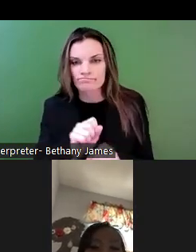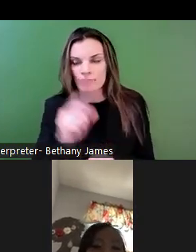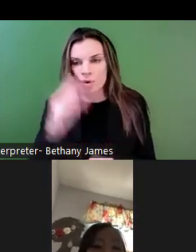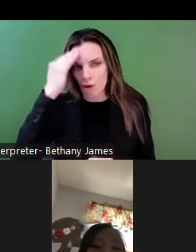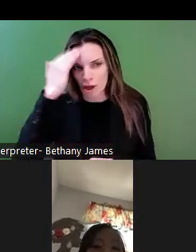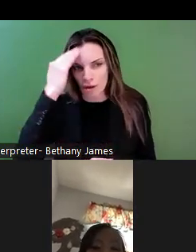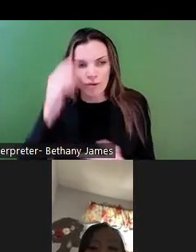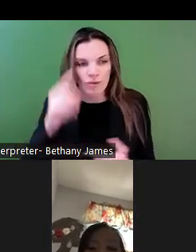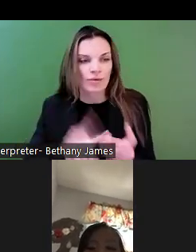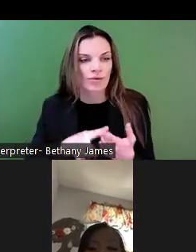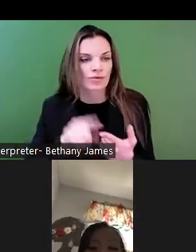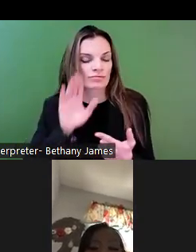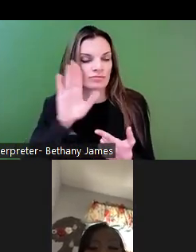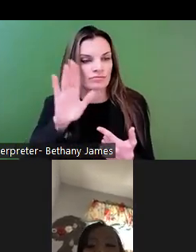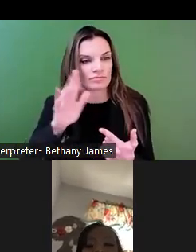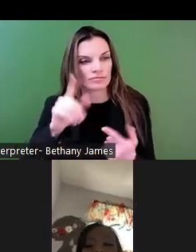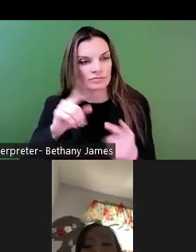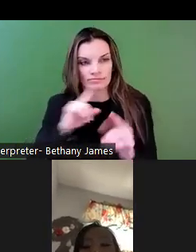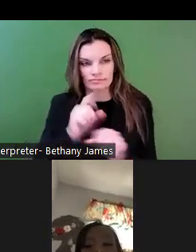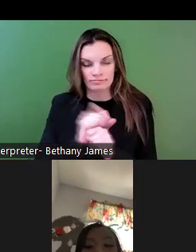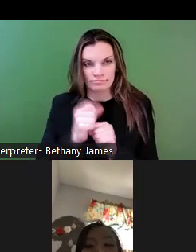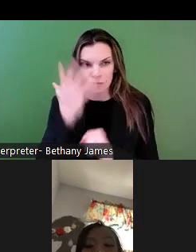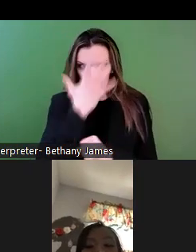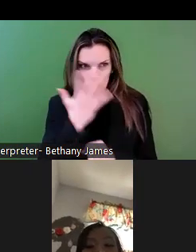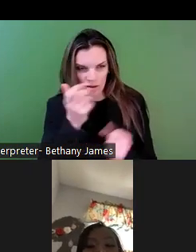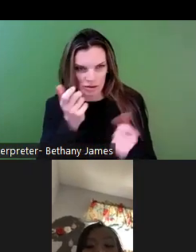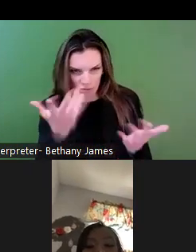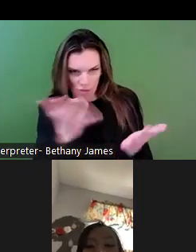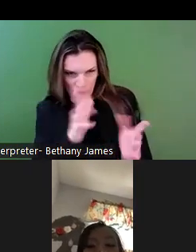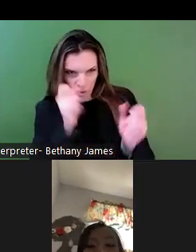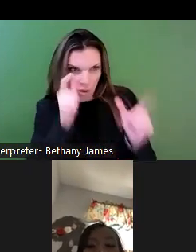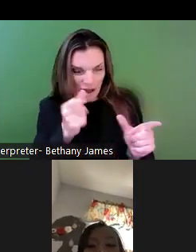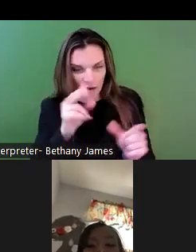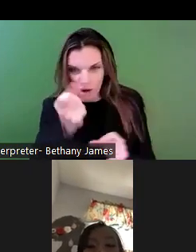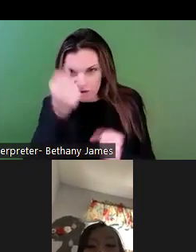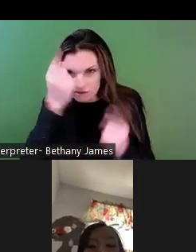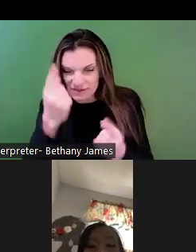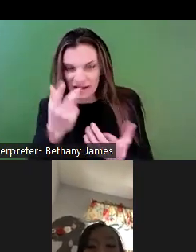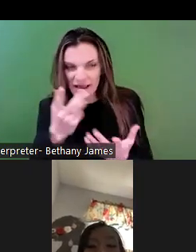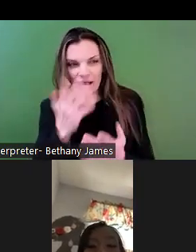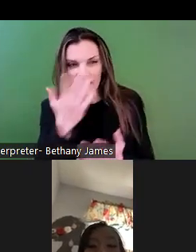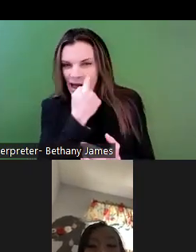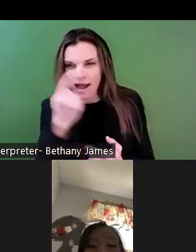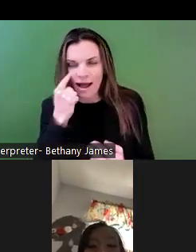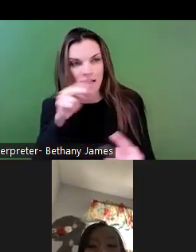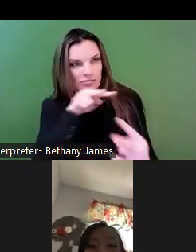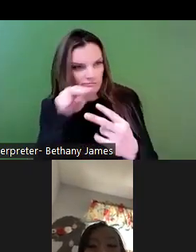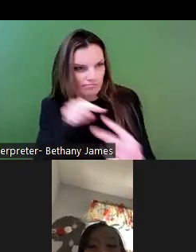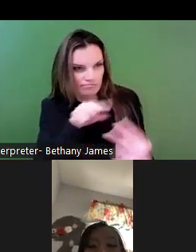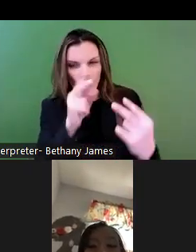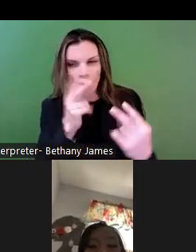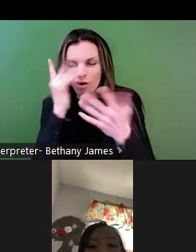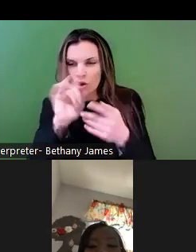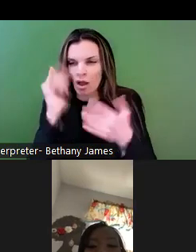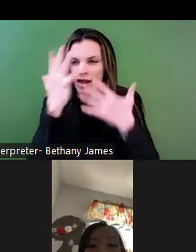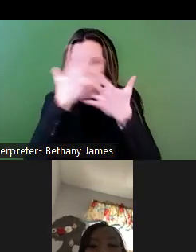their motor function, their facial palsy. Based off the score, is going to help determine if the patient is having no stroke, a minor